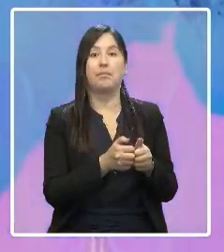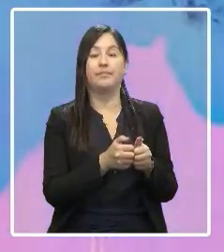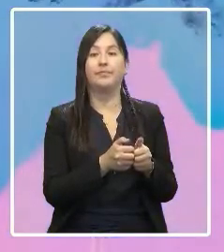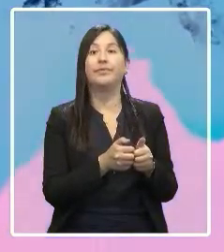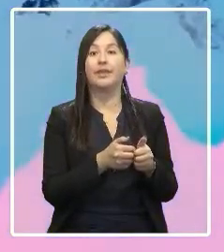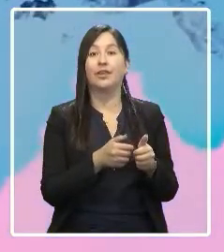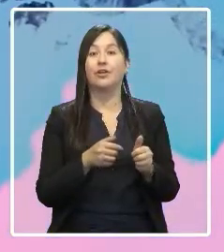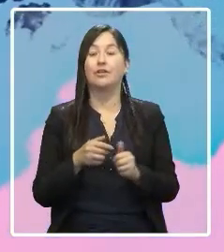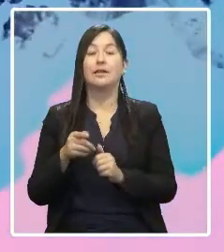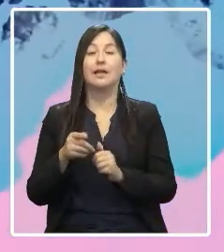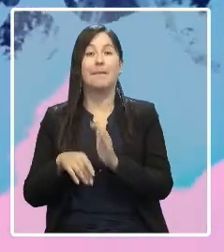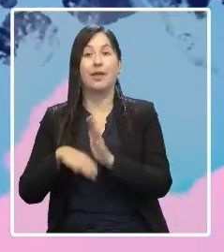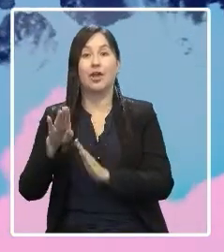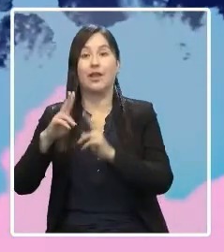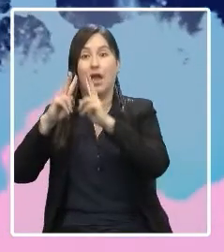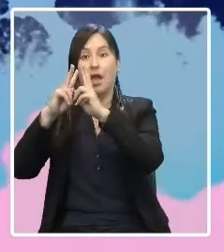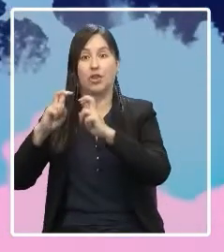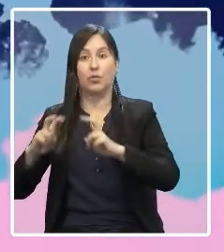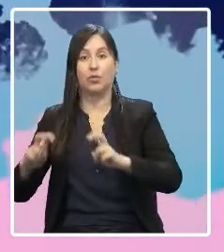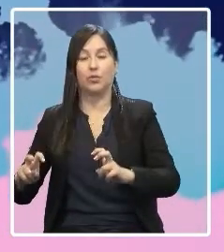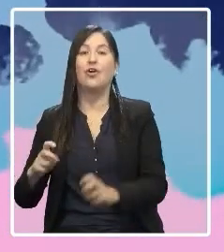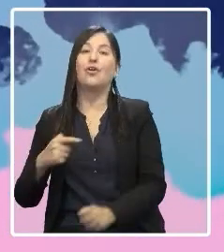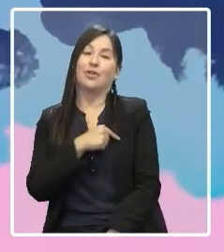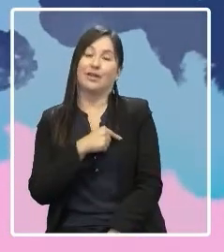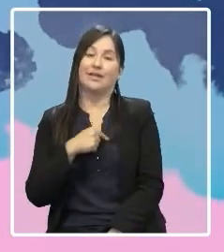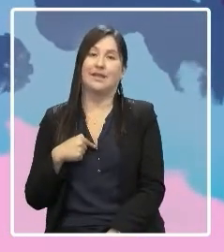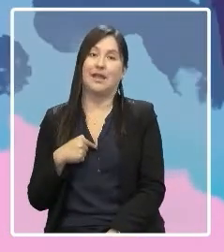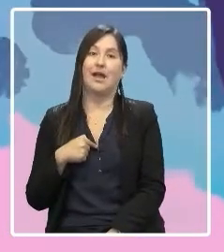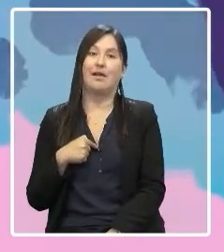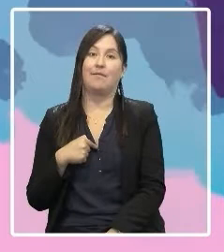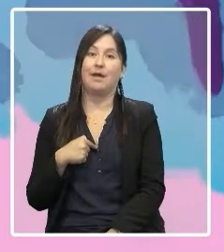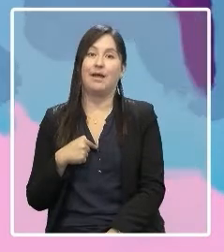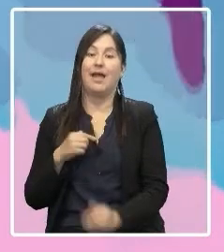call cross-sectional snapshot studies. These were